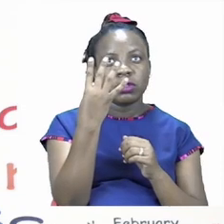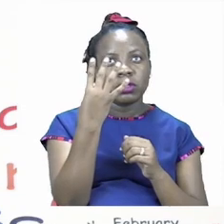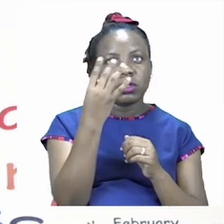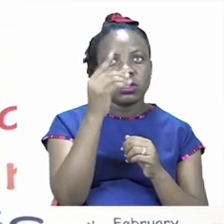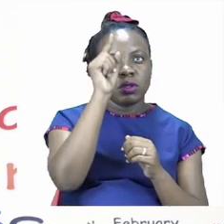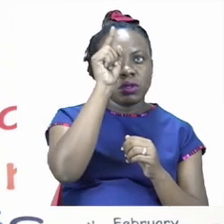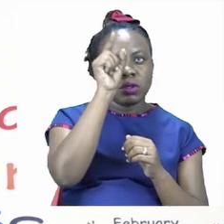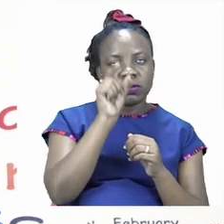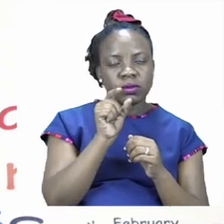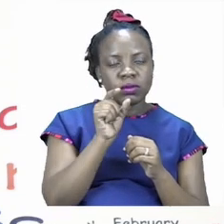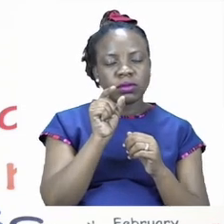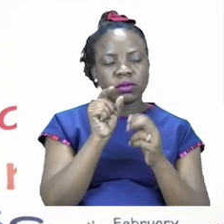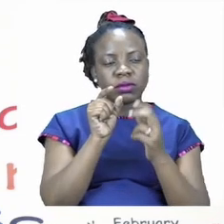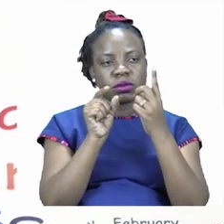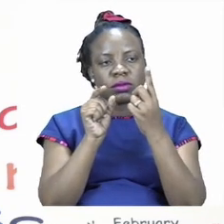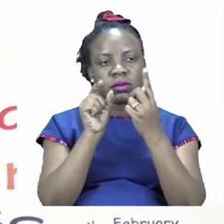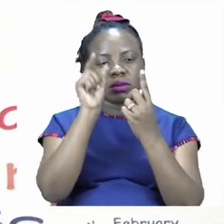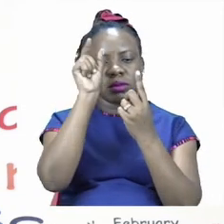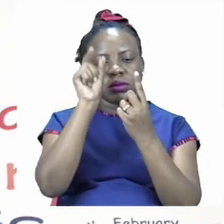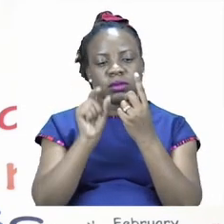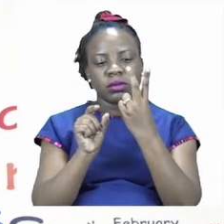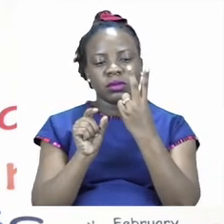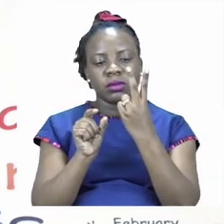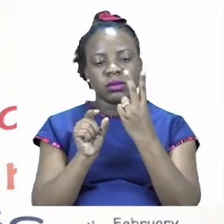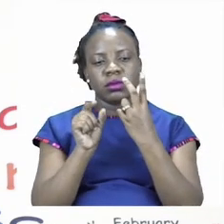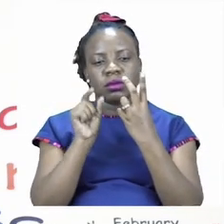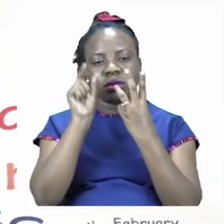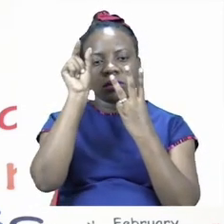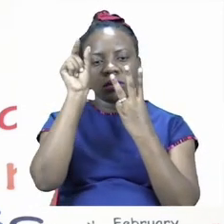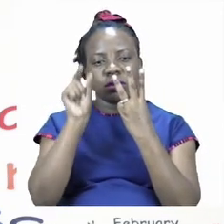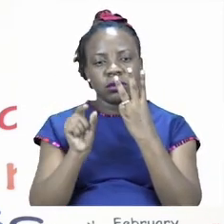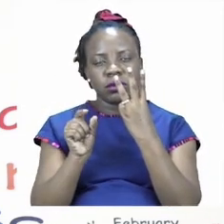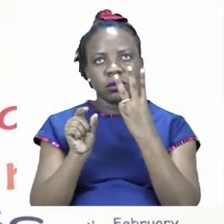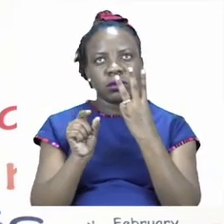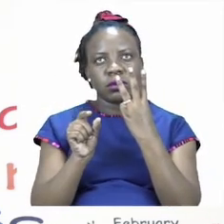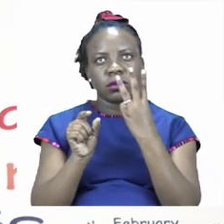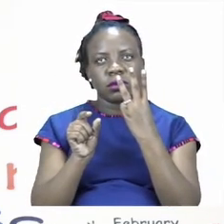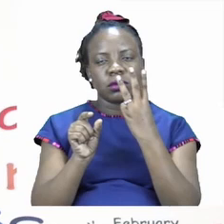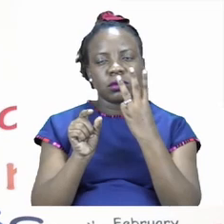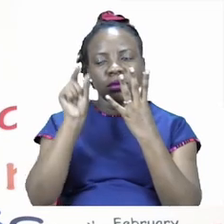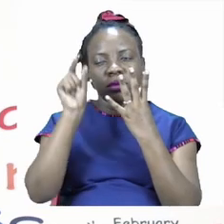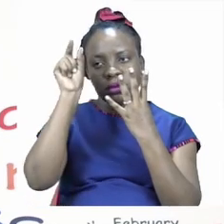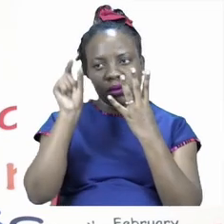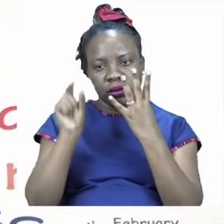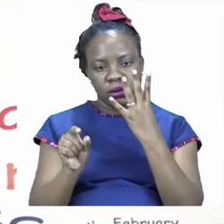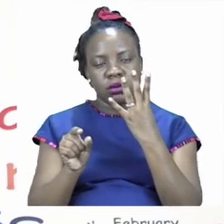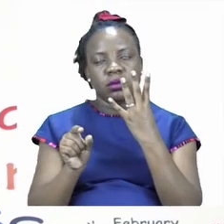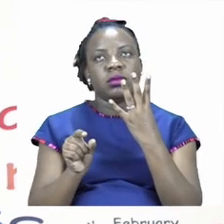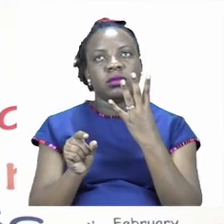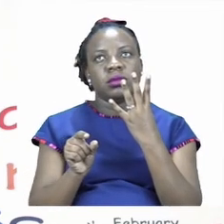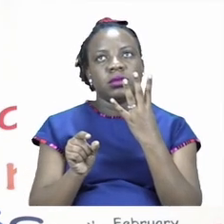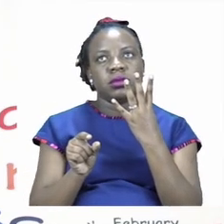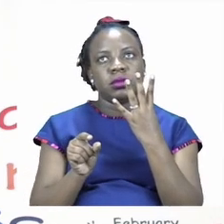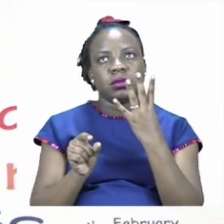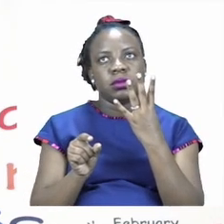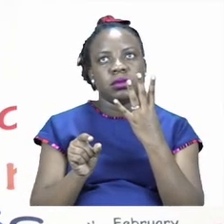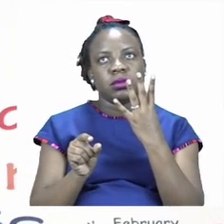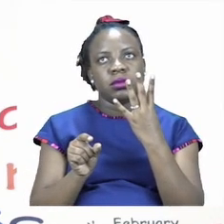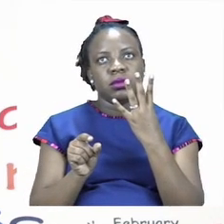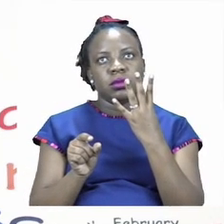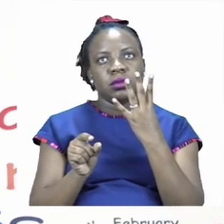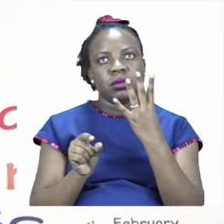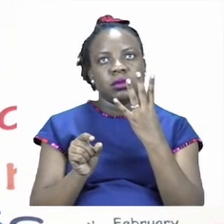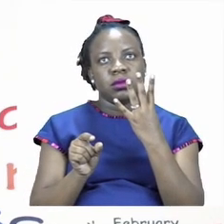1, 2, 3, 4 rows. And then for